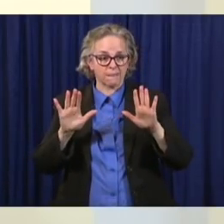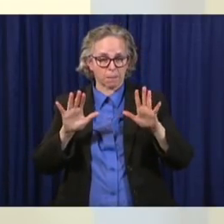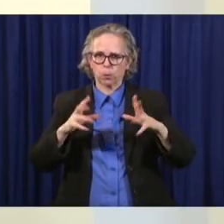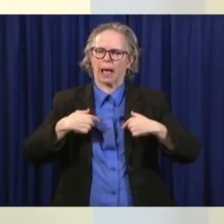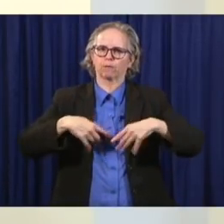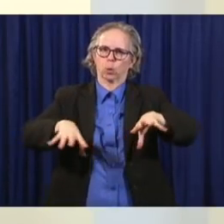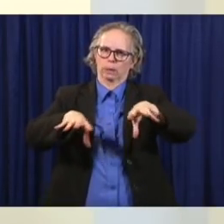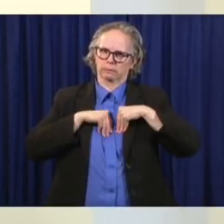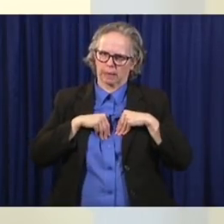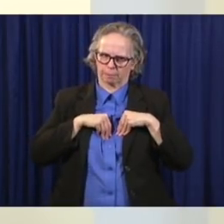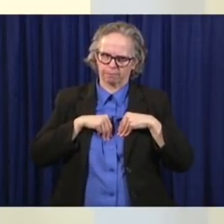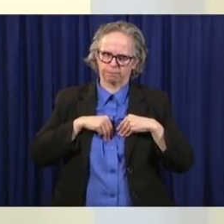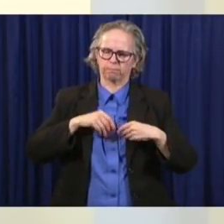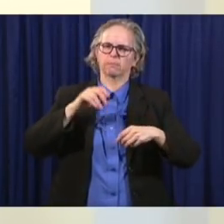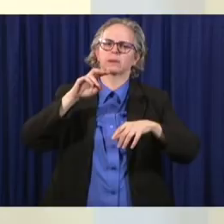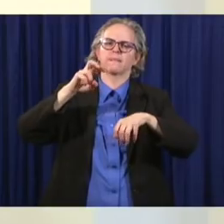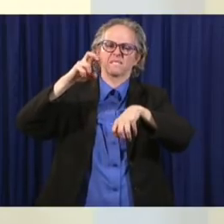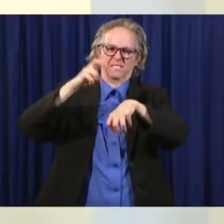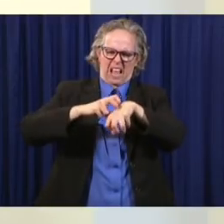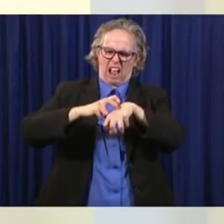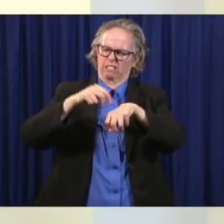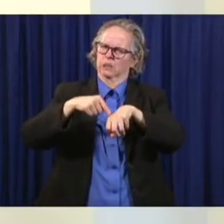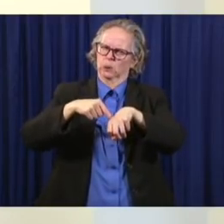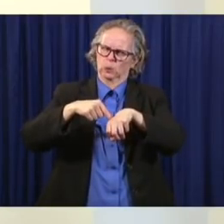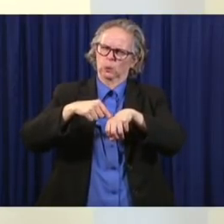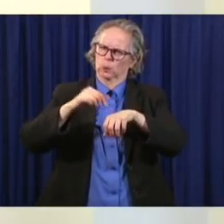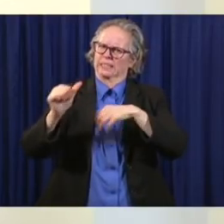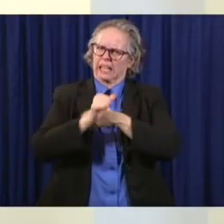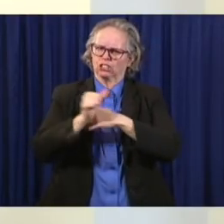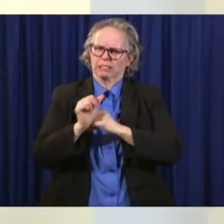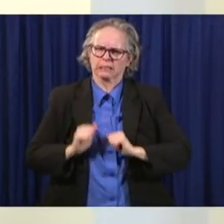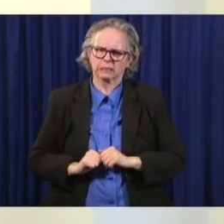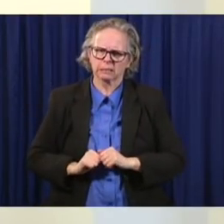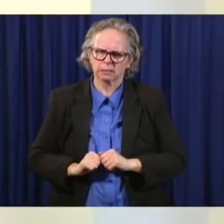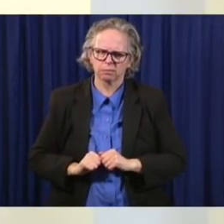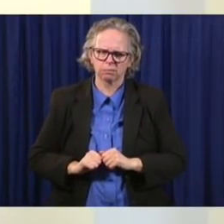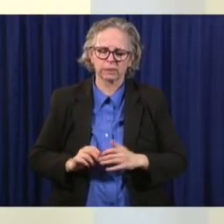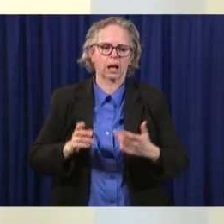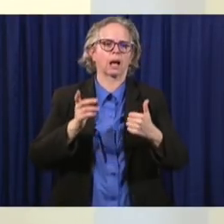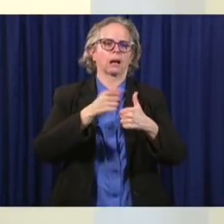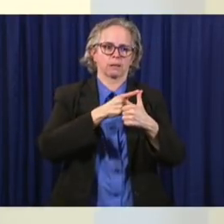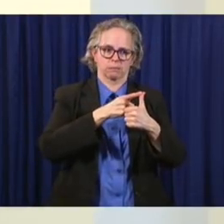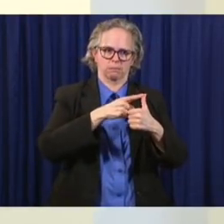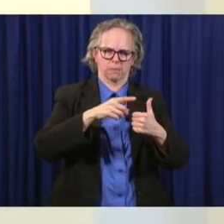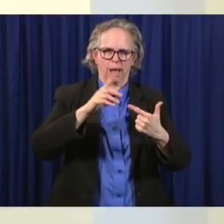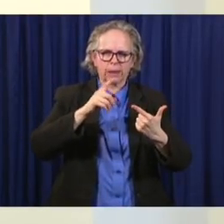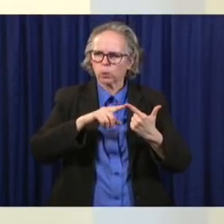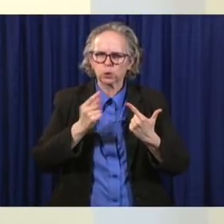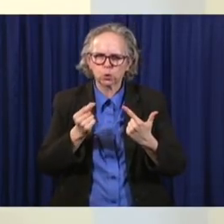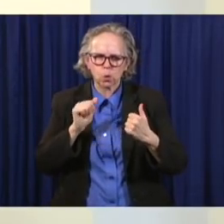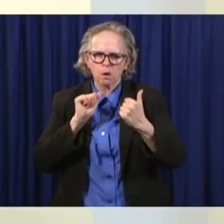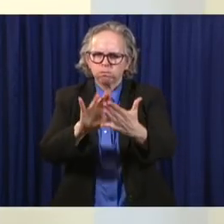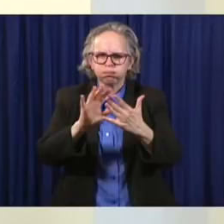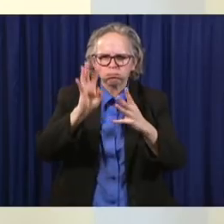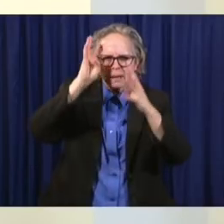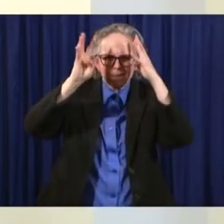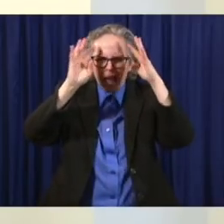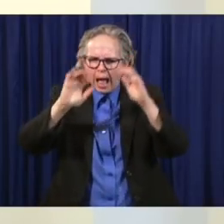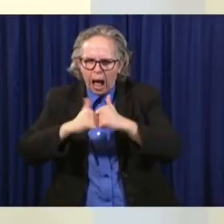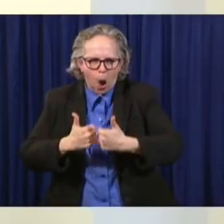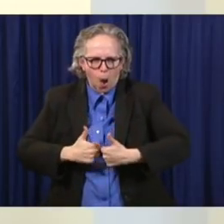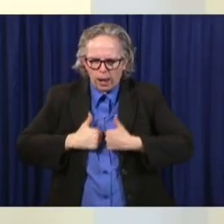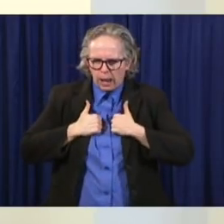is dangerous about it, we will then become innovative in how to live with it. And what you heard today, Governor, were